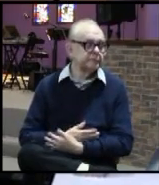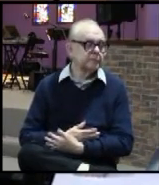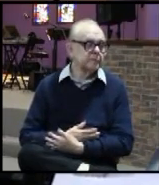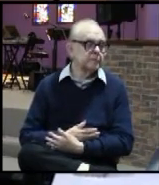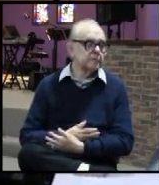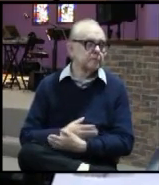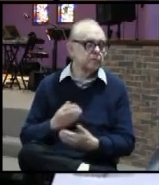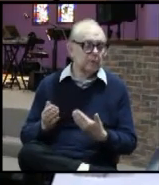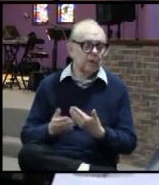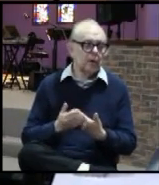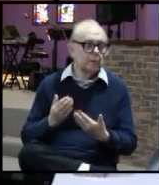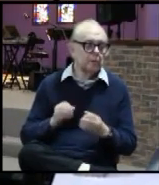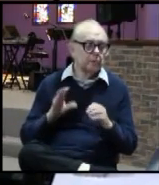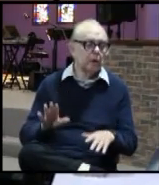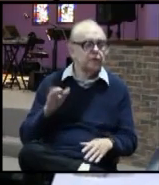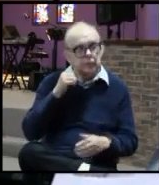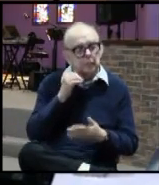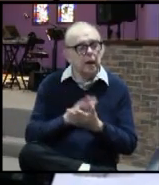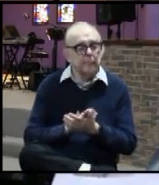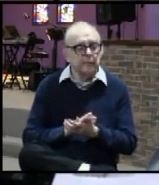We almost lost your wife."